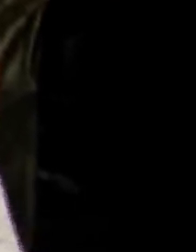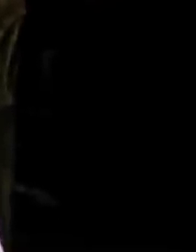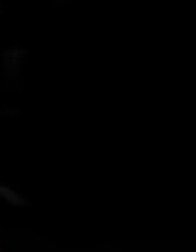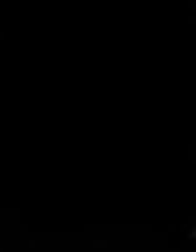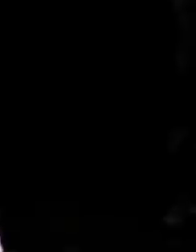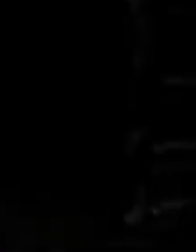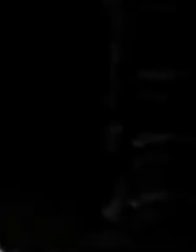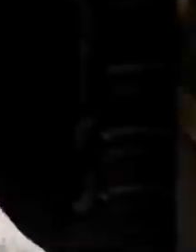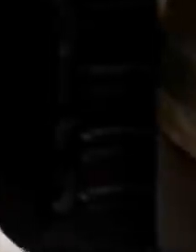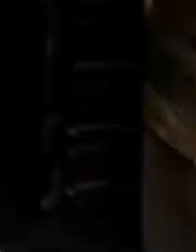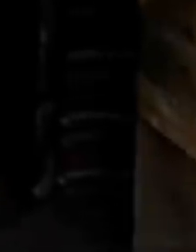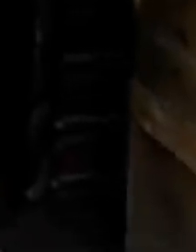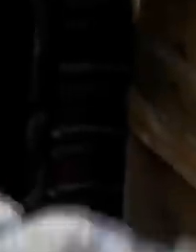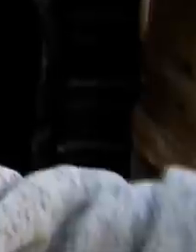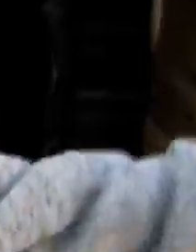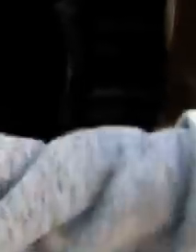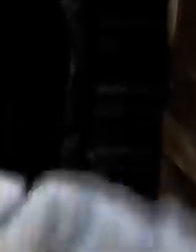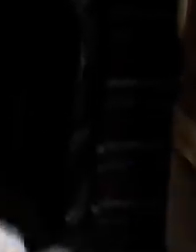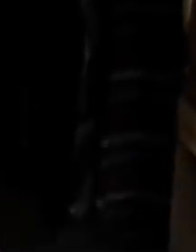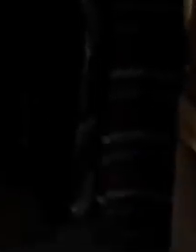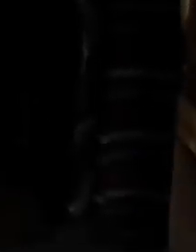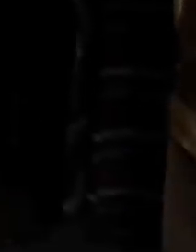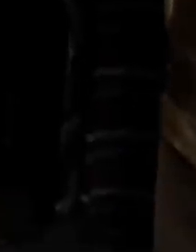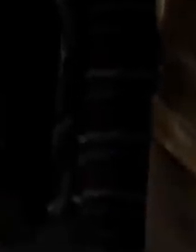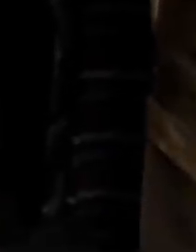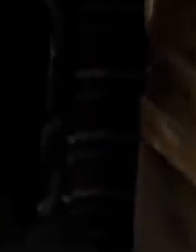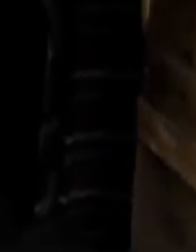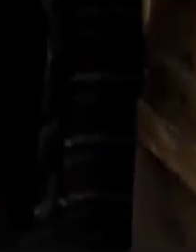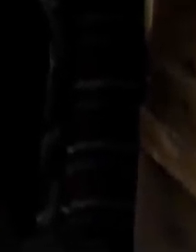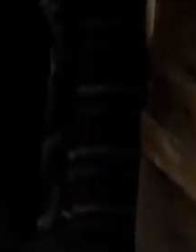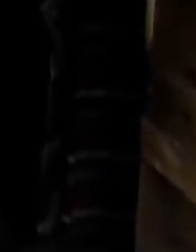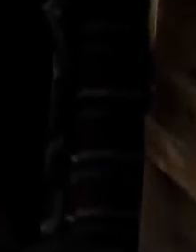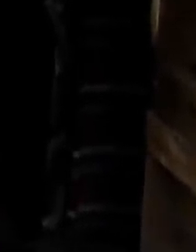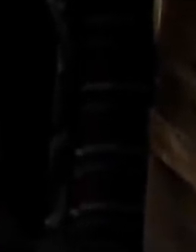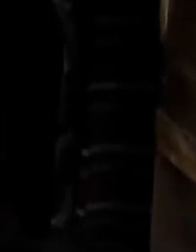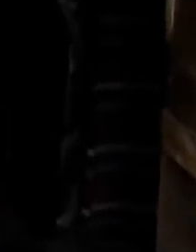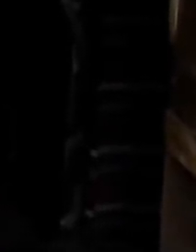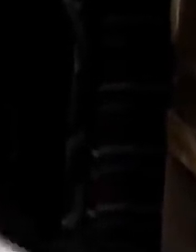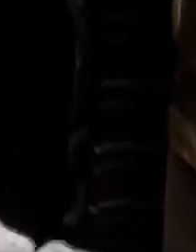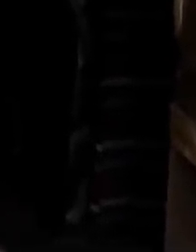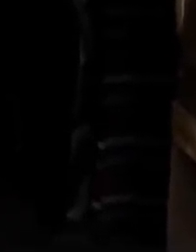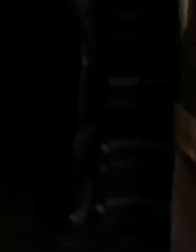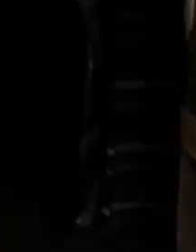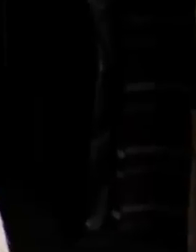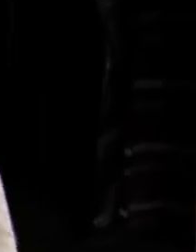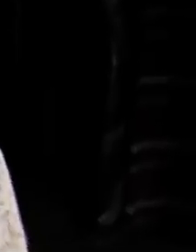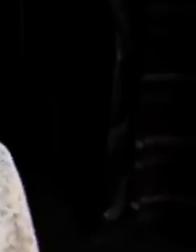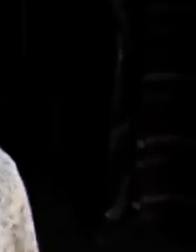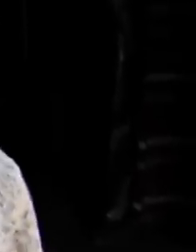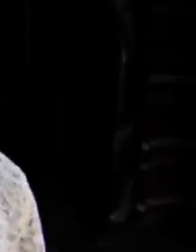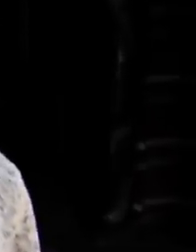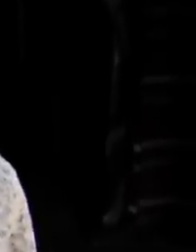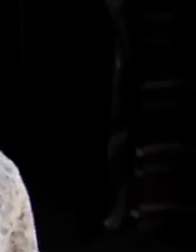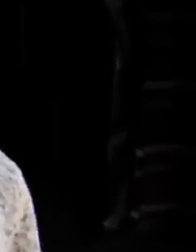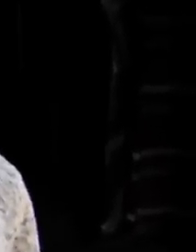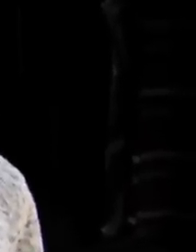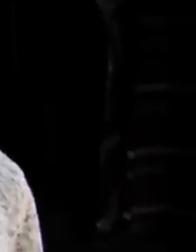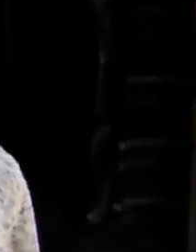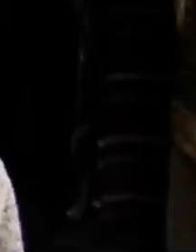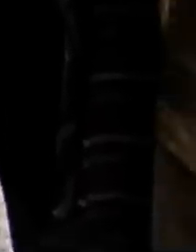hope that when we are put into like the camp, the concentration camp,